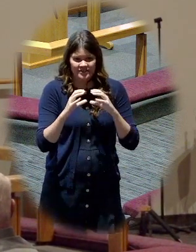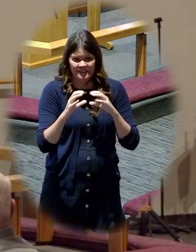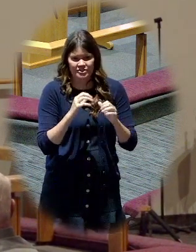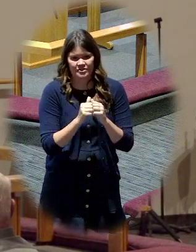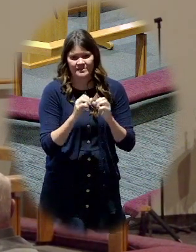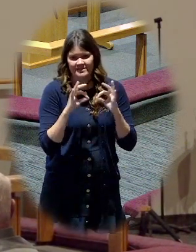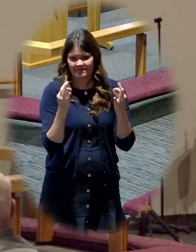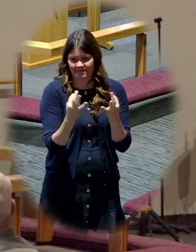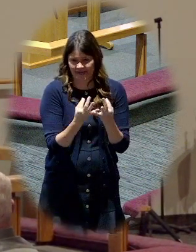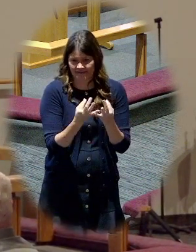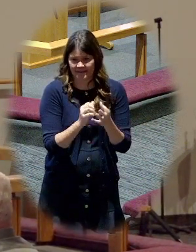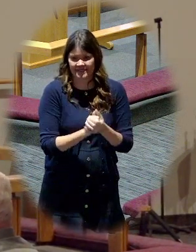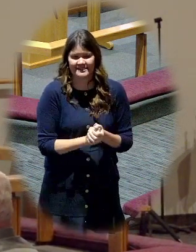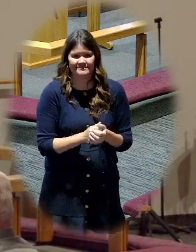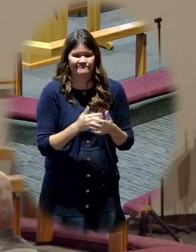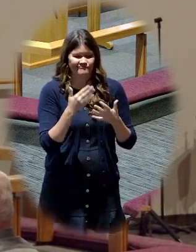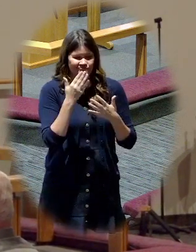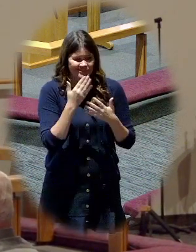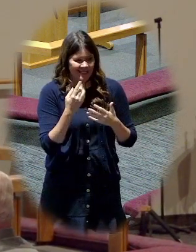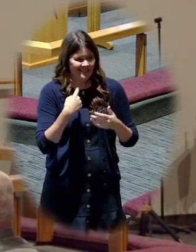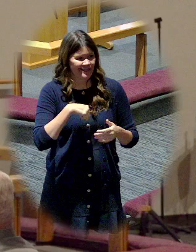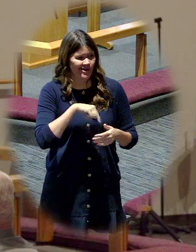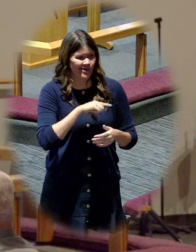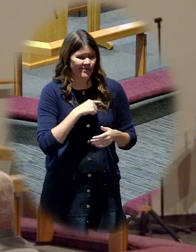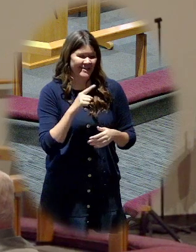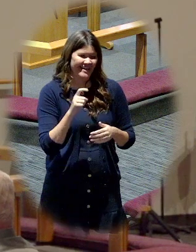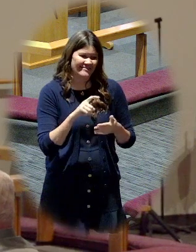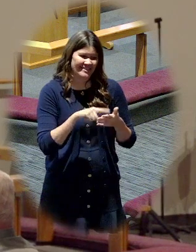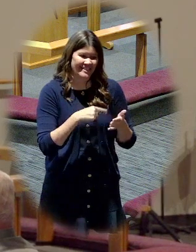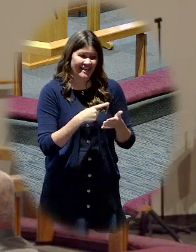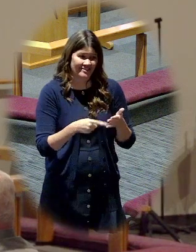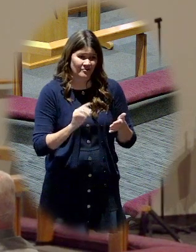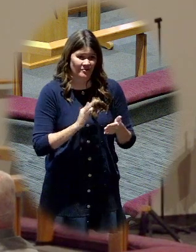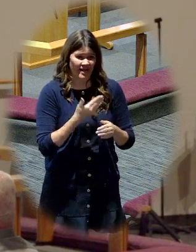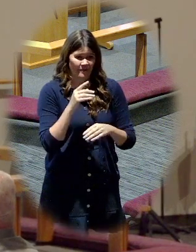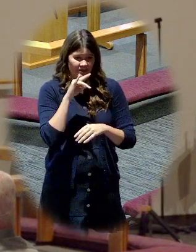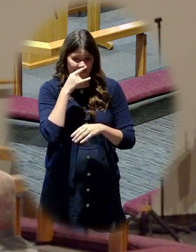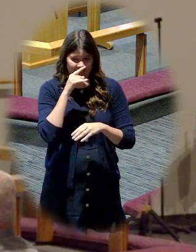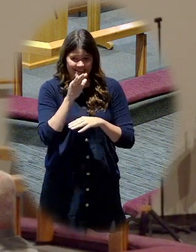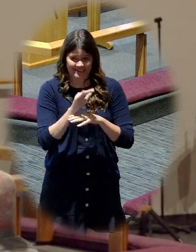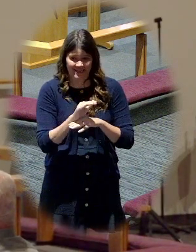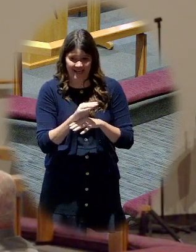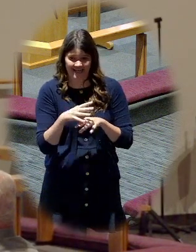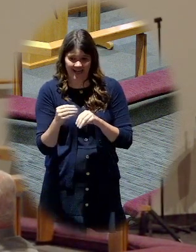families, unfortunately, we are going to have to cancel our Kids Night Out program.